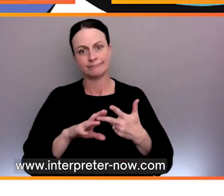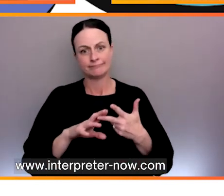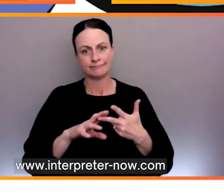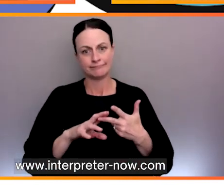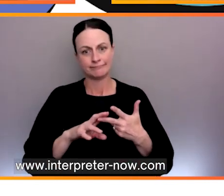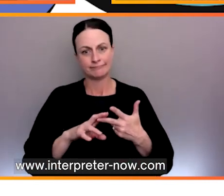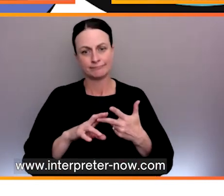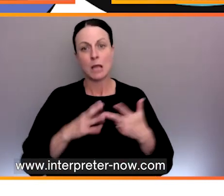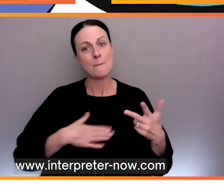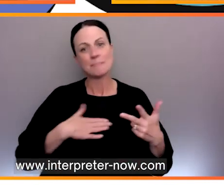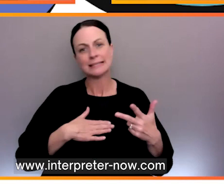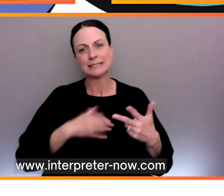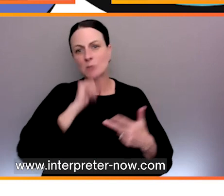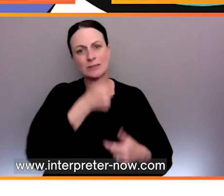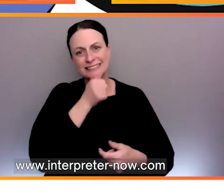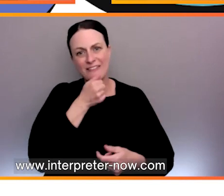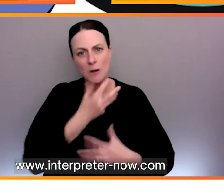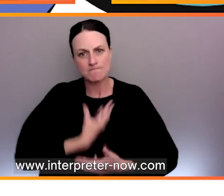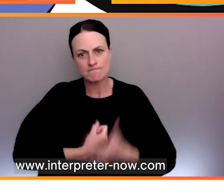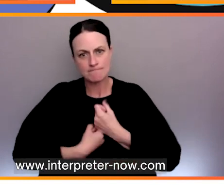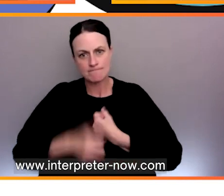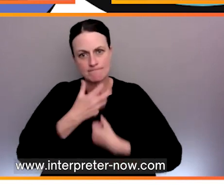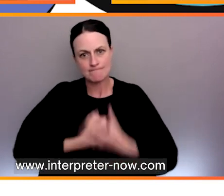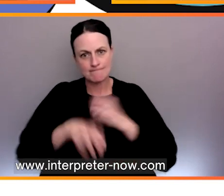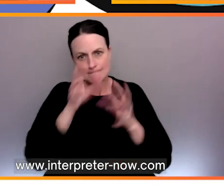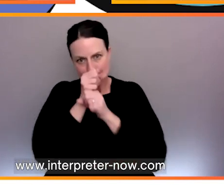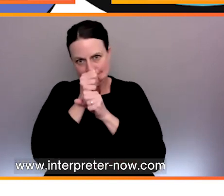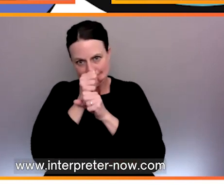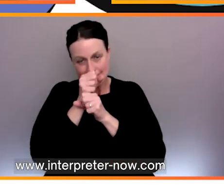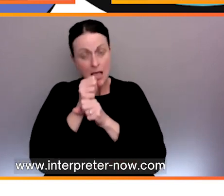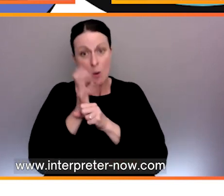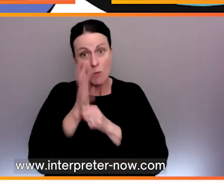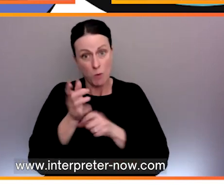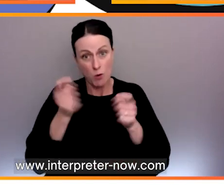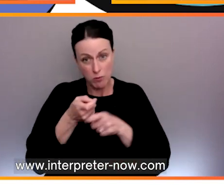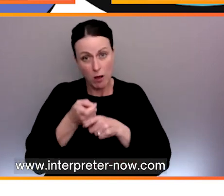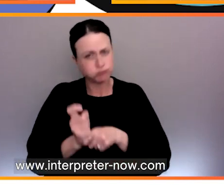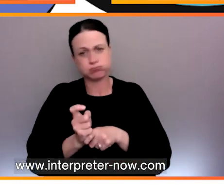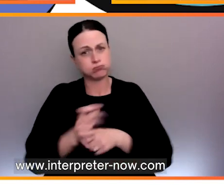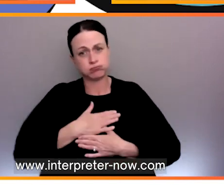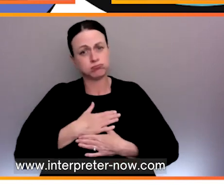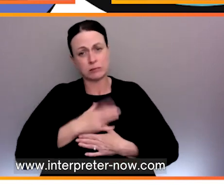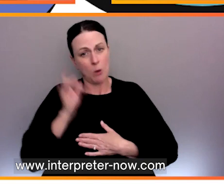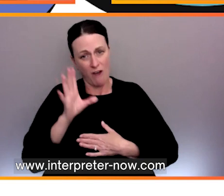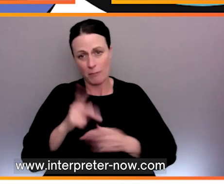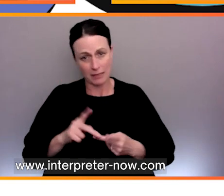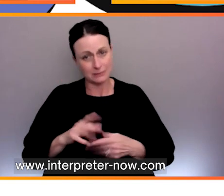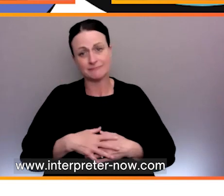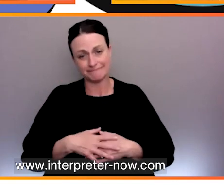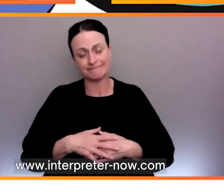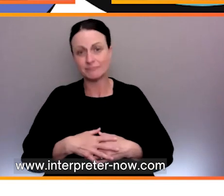And please don't suffer in silence. It's a lousy place to be. So reach